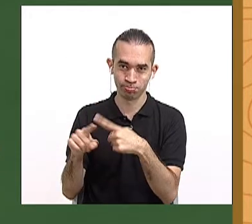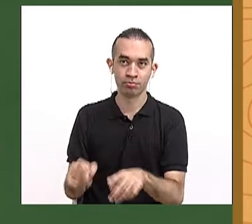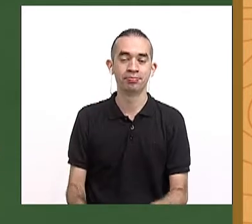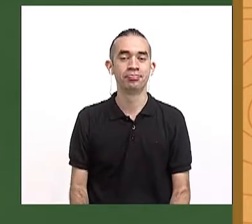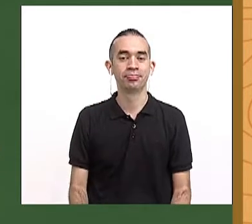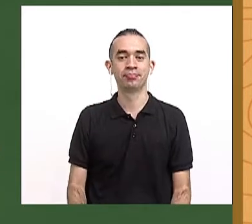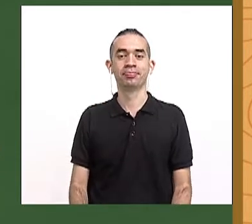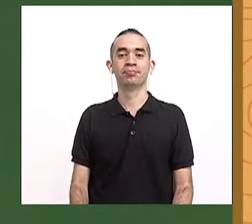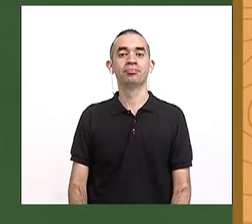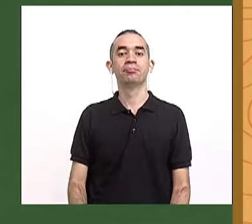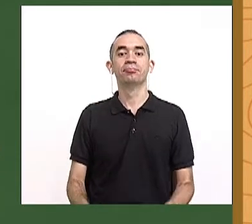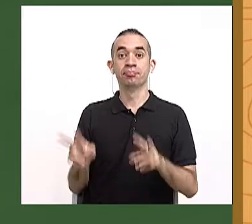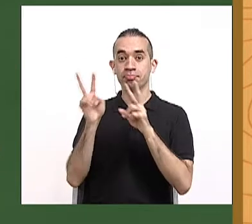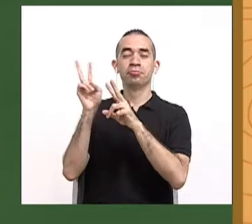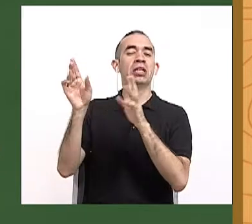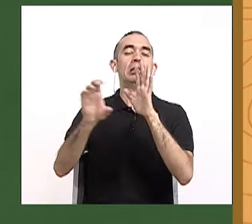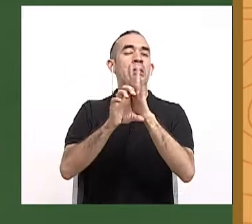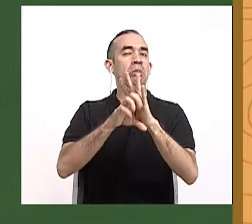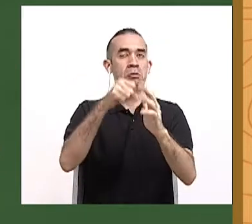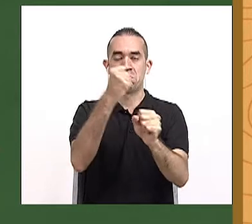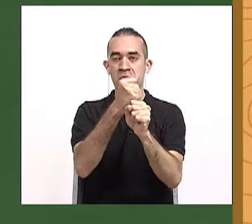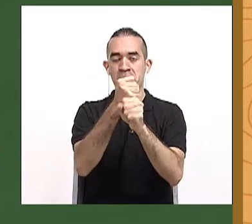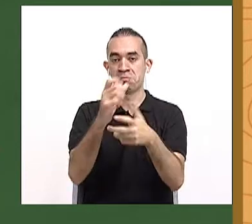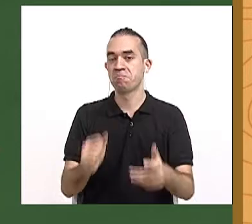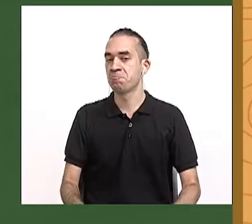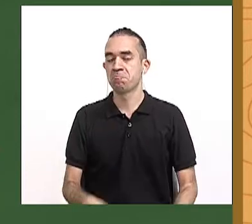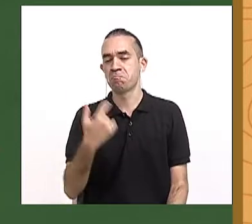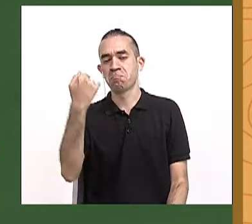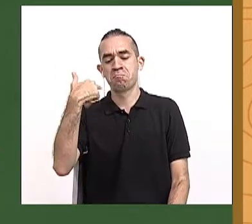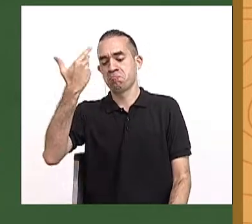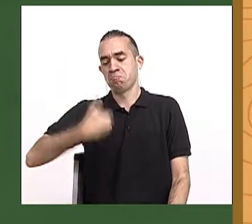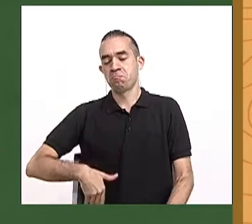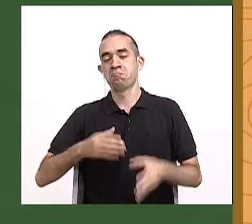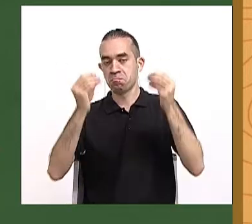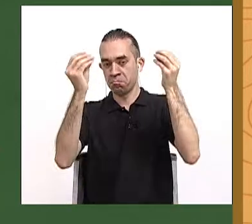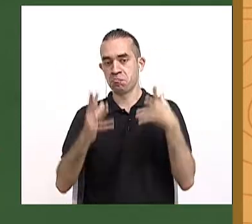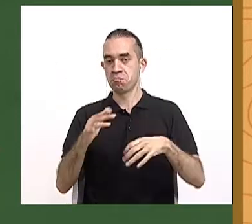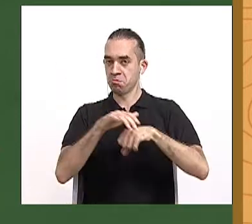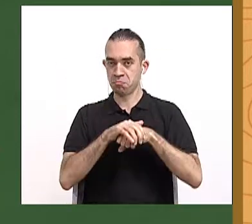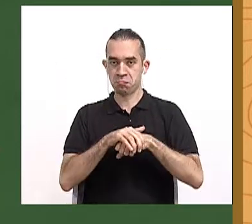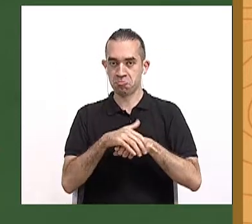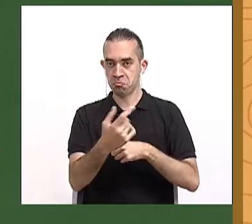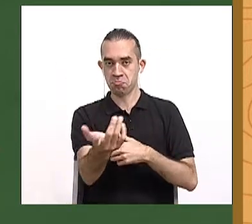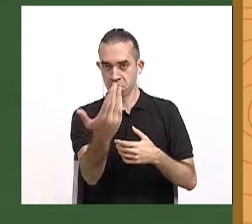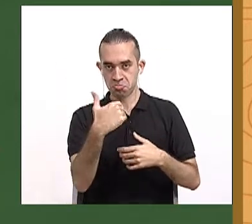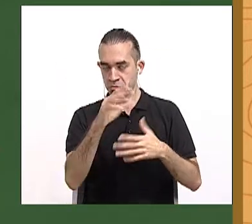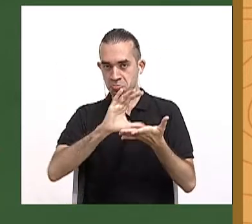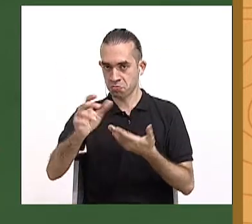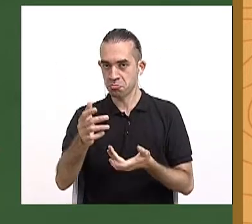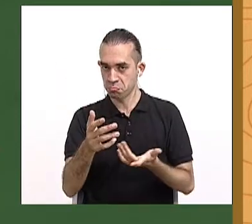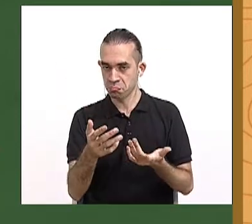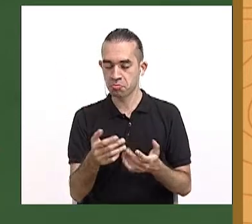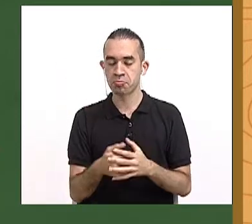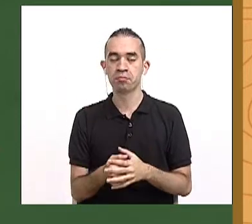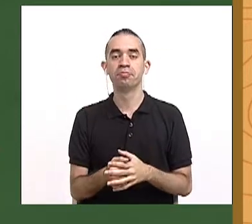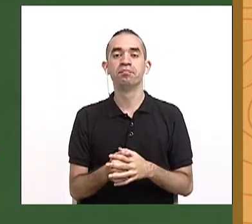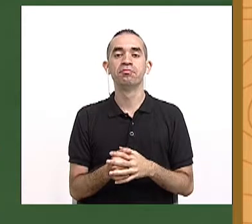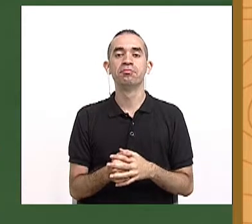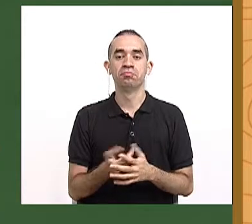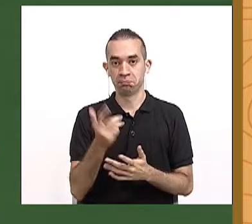let's imagine you are at my high school and I am your English teacher. So I decided to ask you to do some research